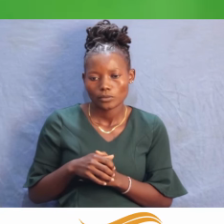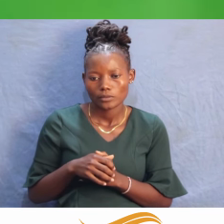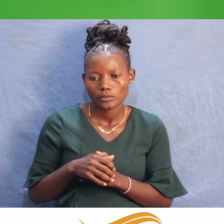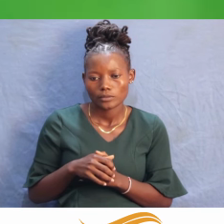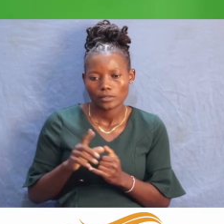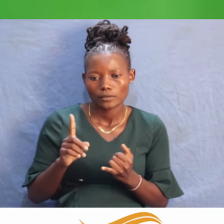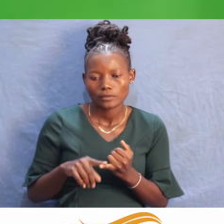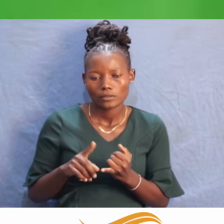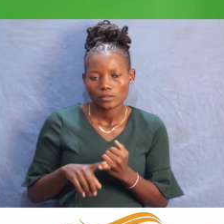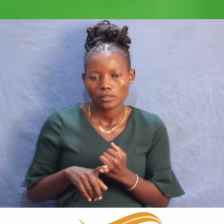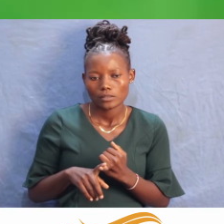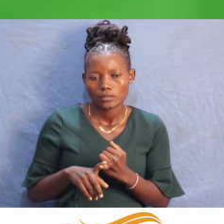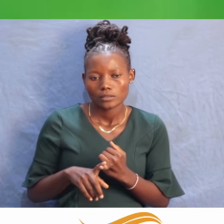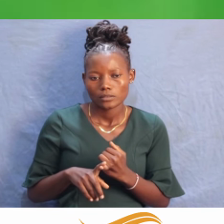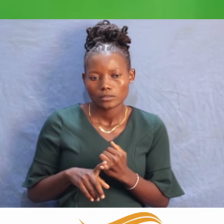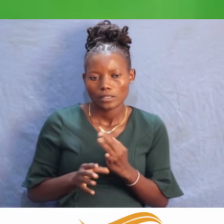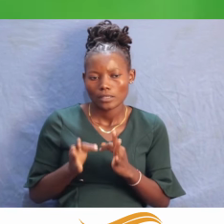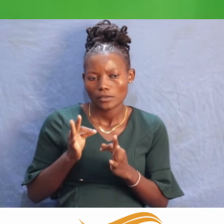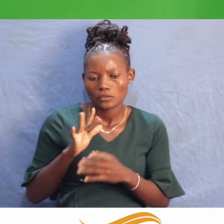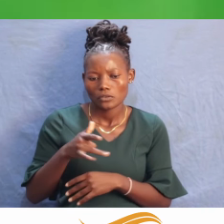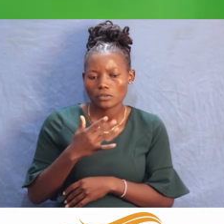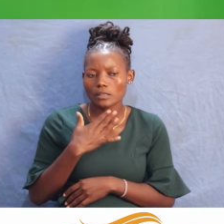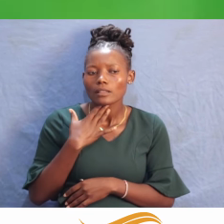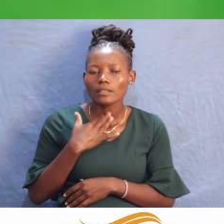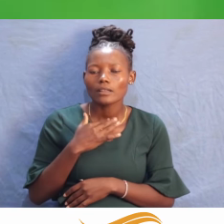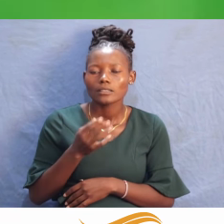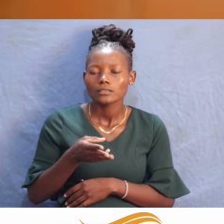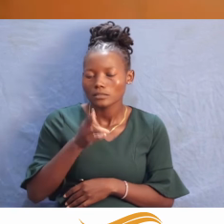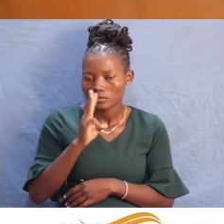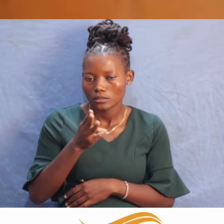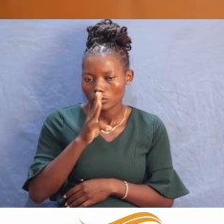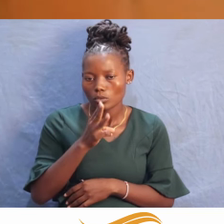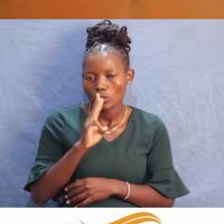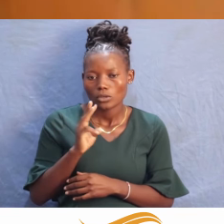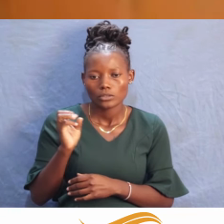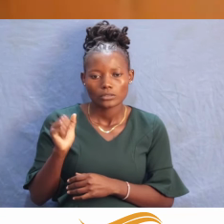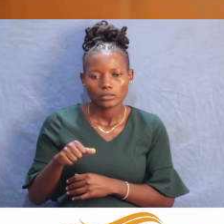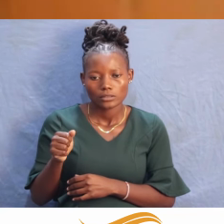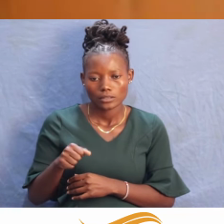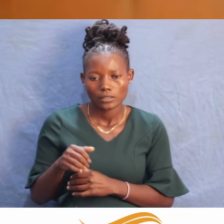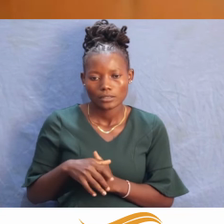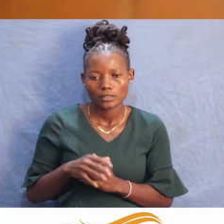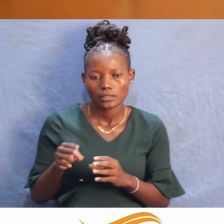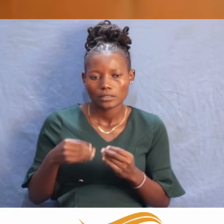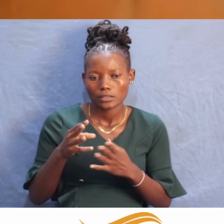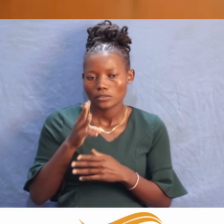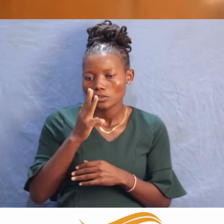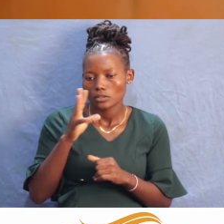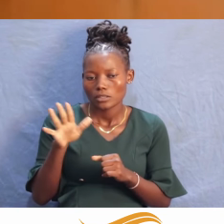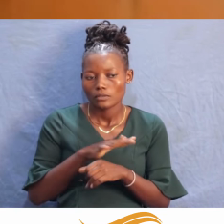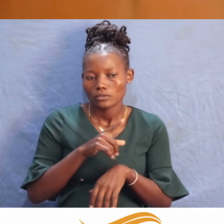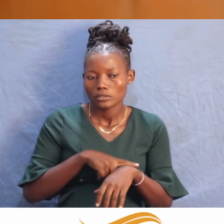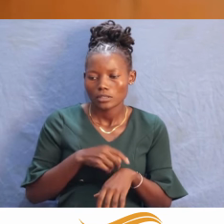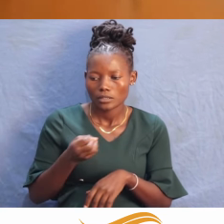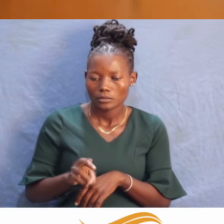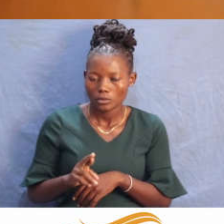Thirst, definitely. Just if you feel thirsty, you got to take water. Yeah. I mean, you provide water the whole time, the whole workout.